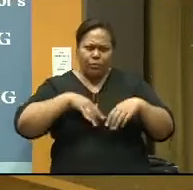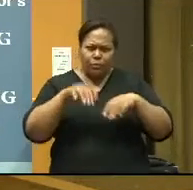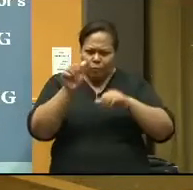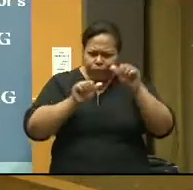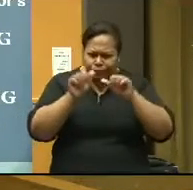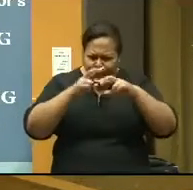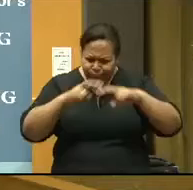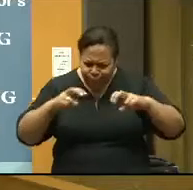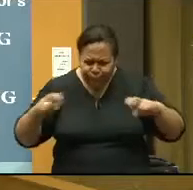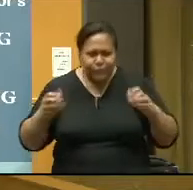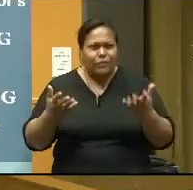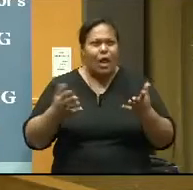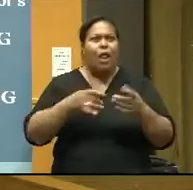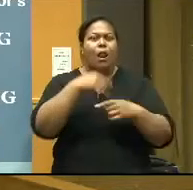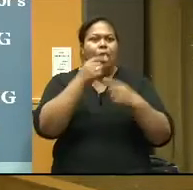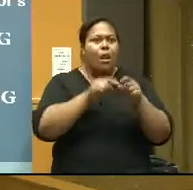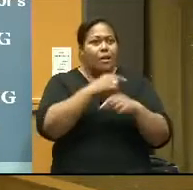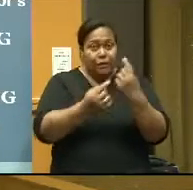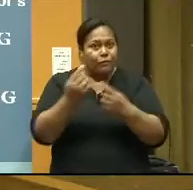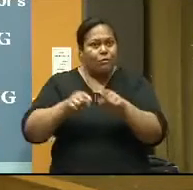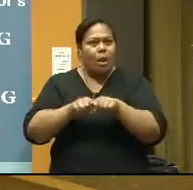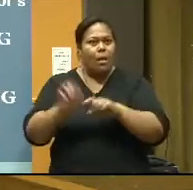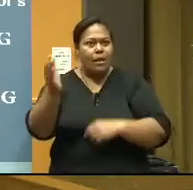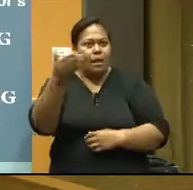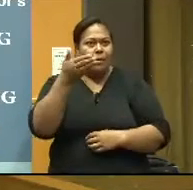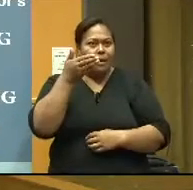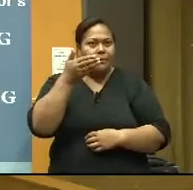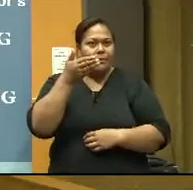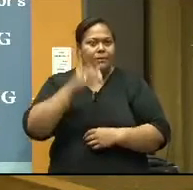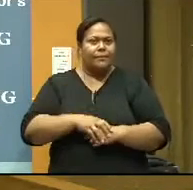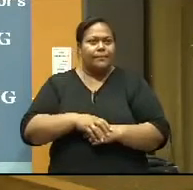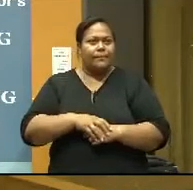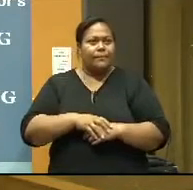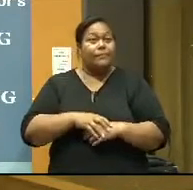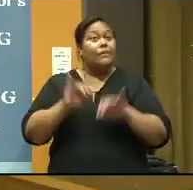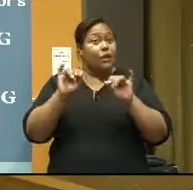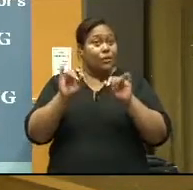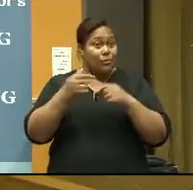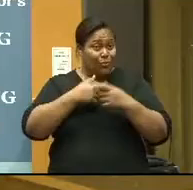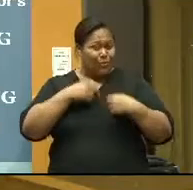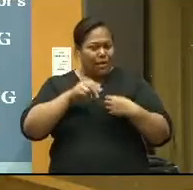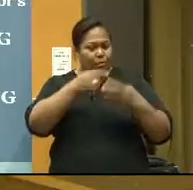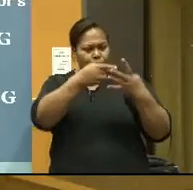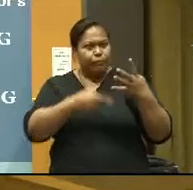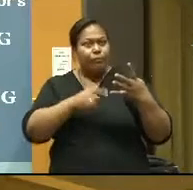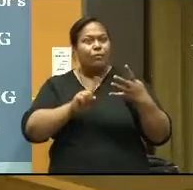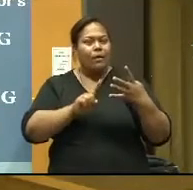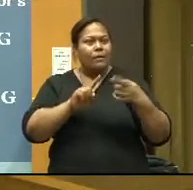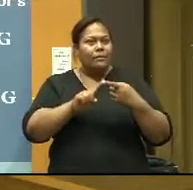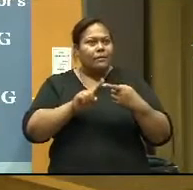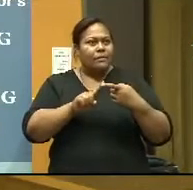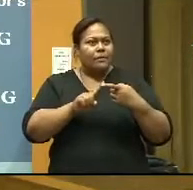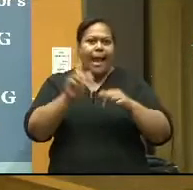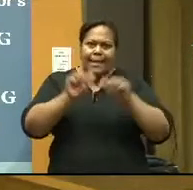in the assessment of institutional and individual learning outcomes. The issues we're interested in are: how effectively do